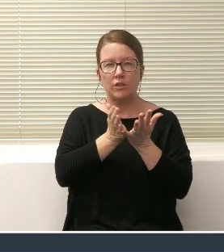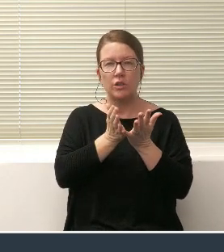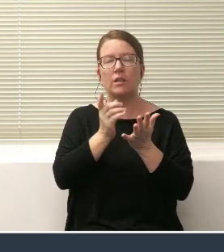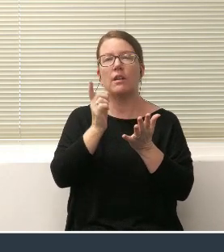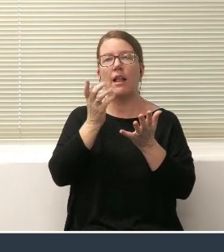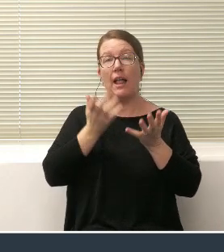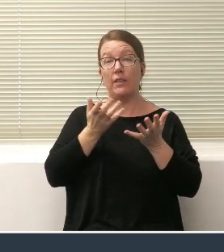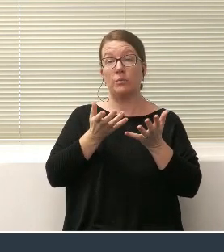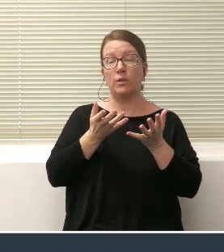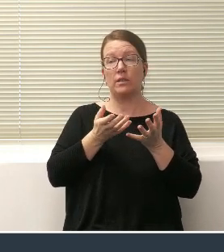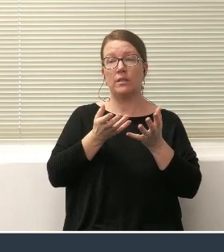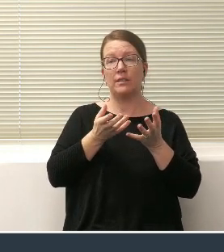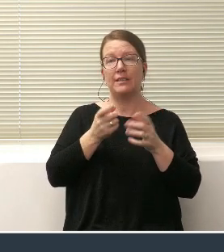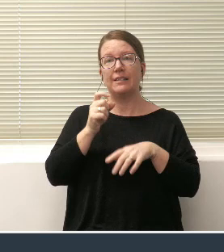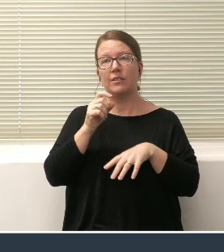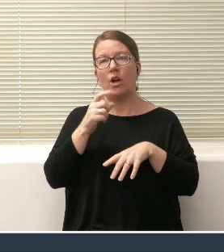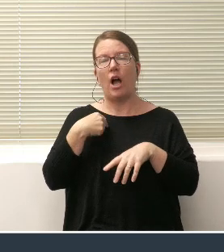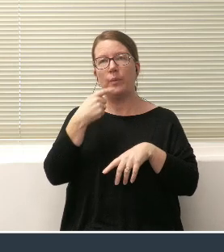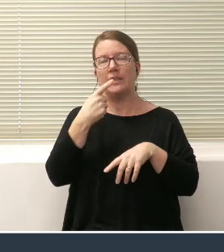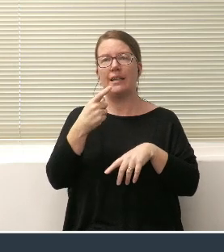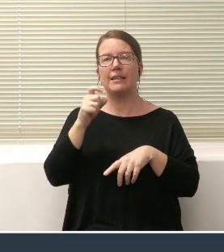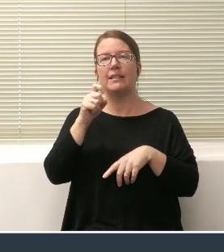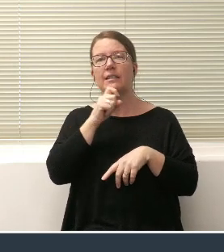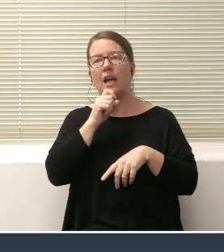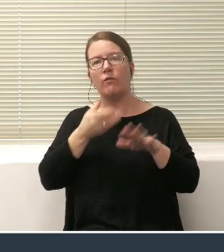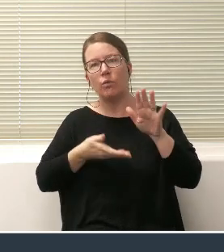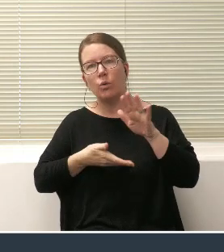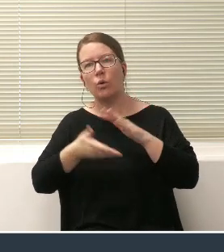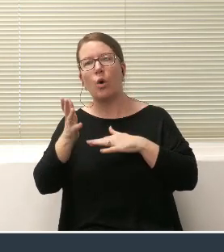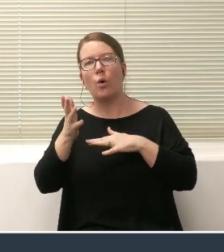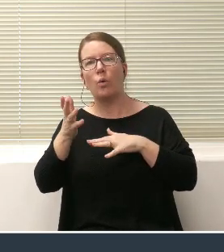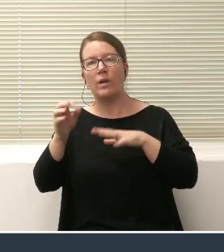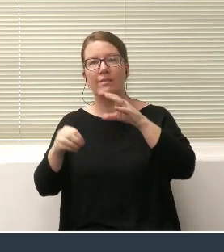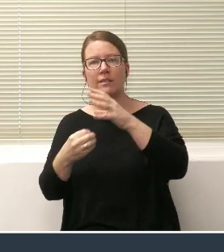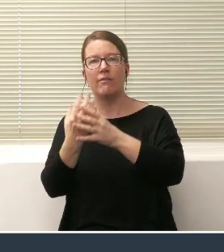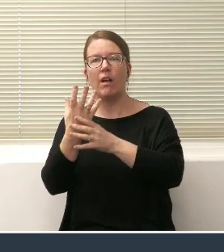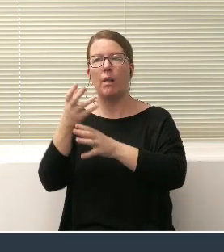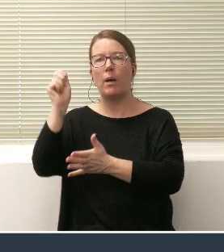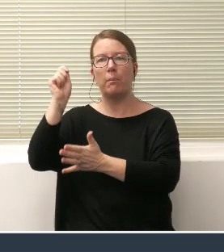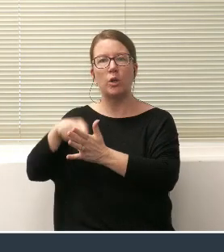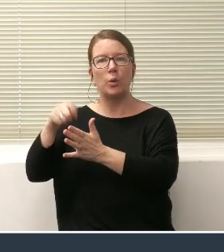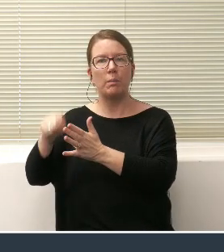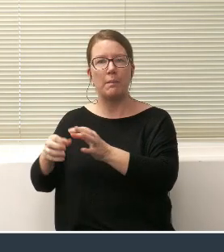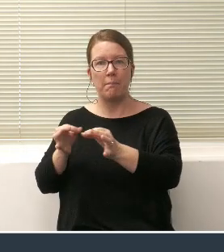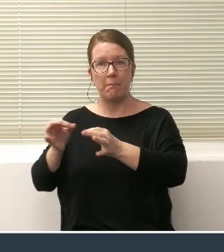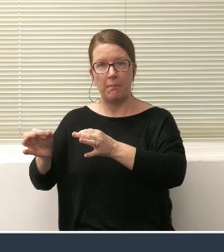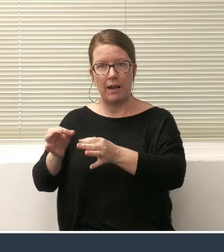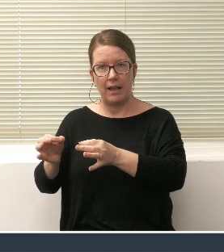it is that staff go away, develop a procurement plan in